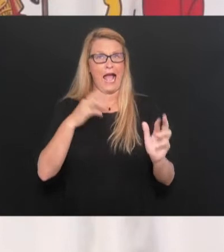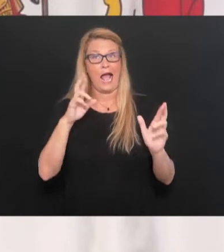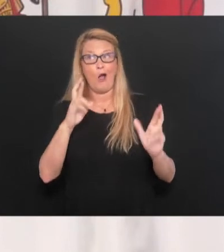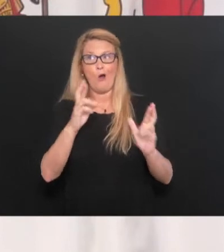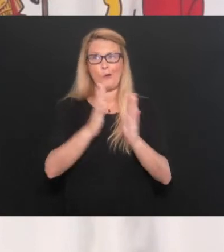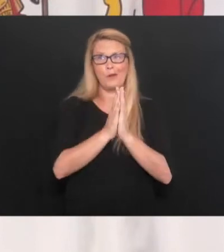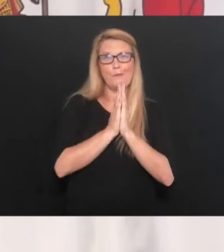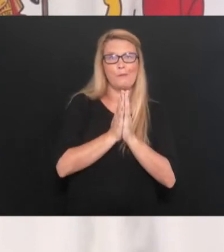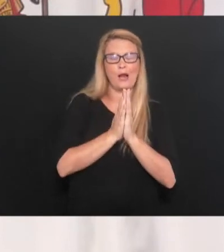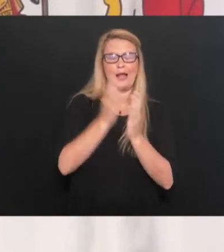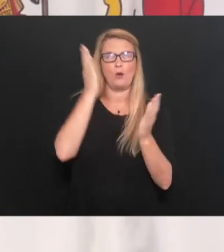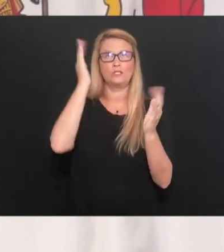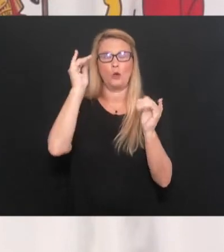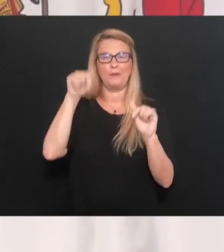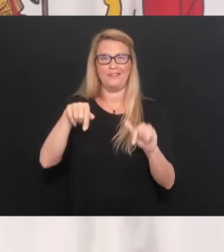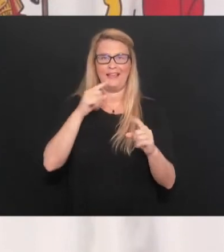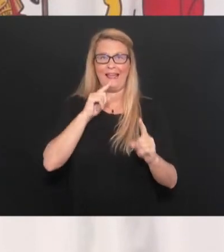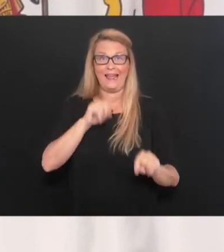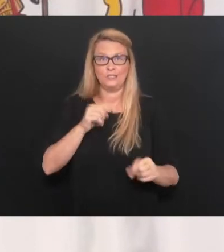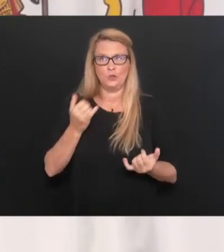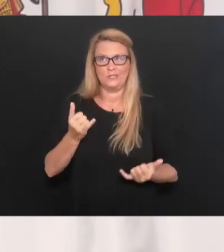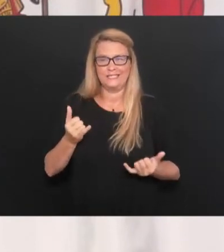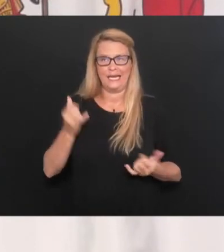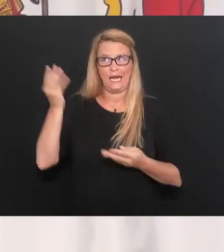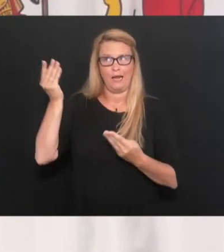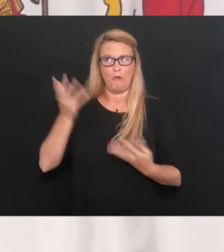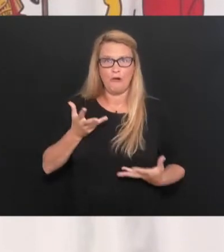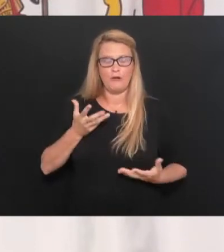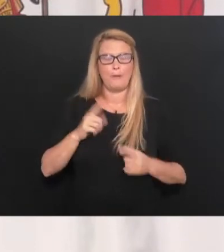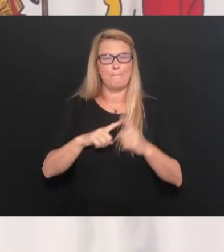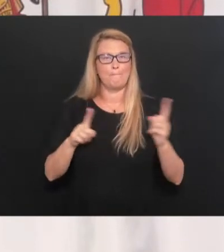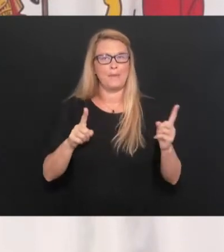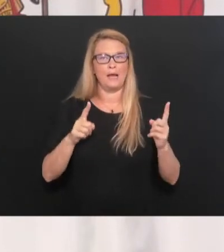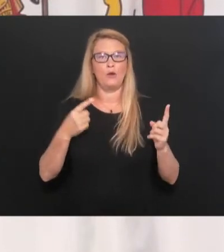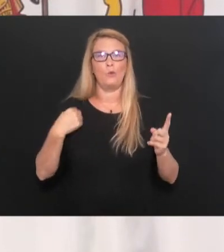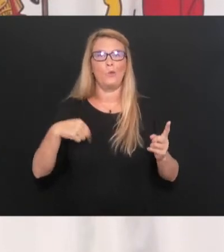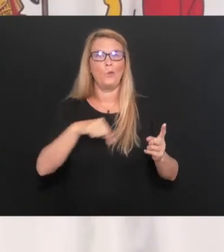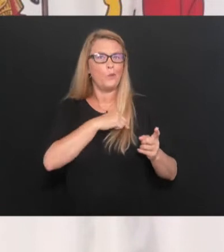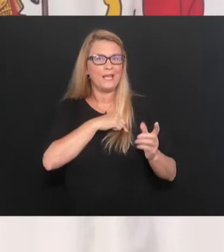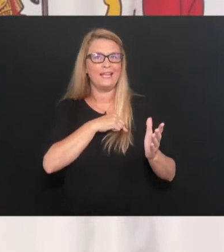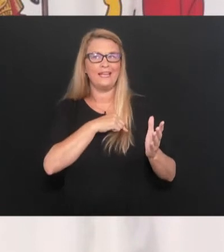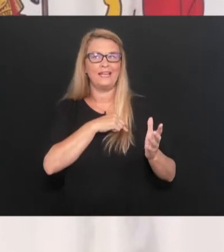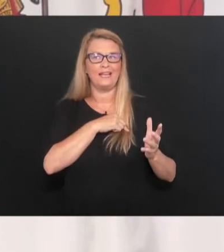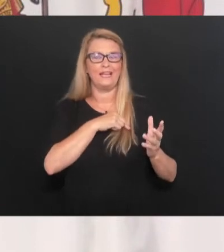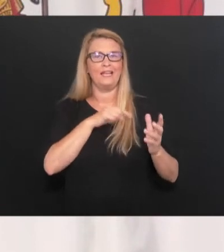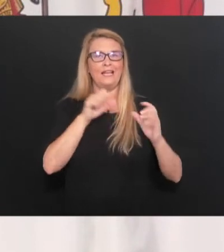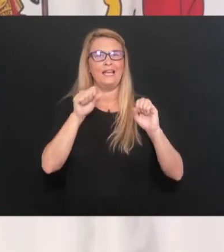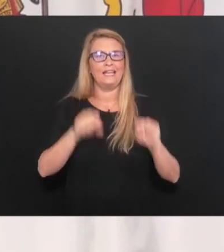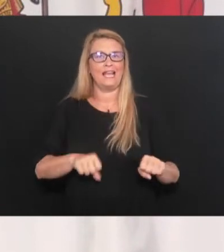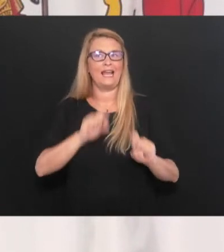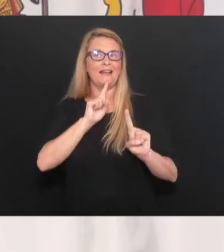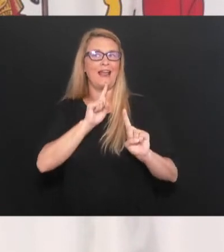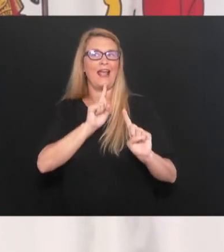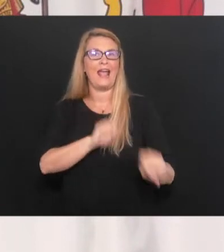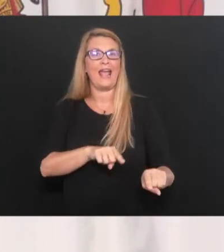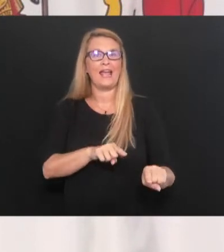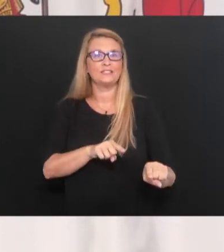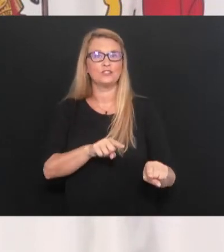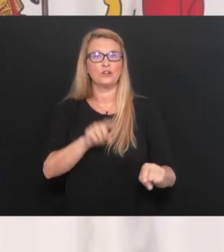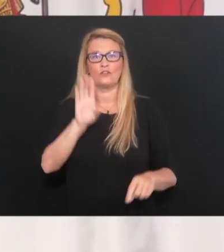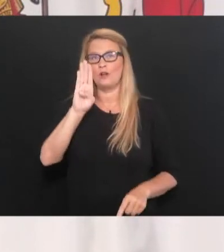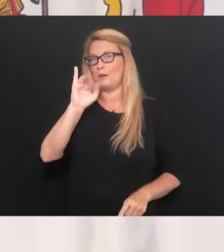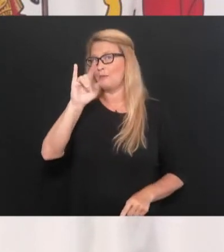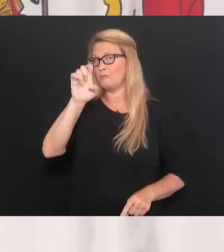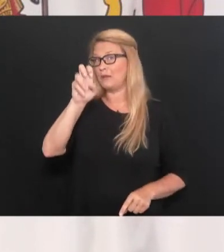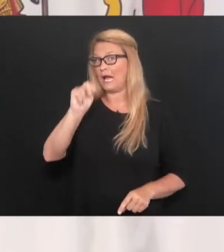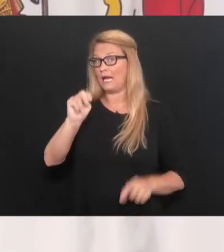answer by today. I hope and pray that we will absolutely have an answer from the Biden